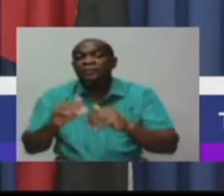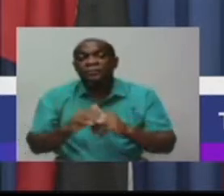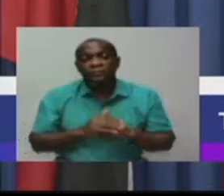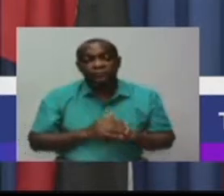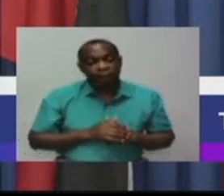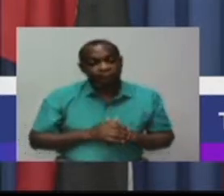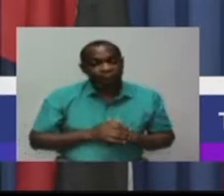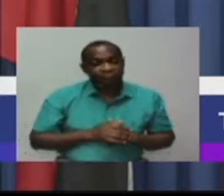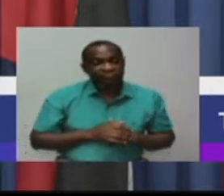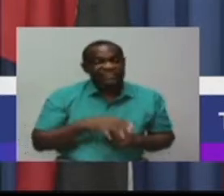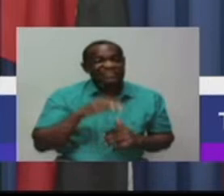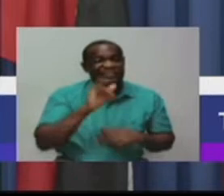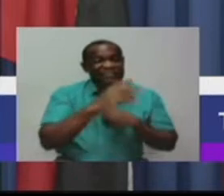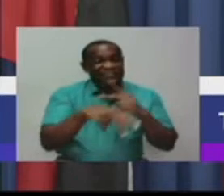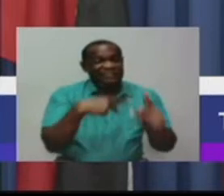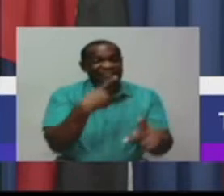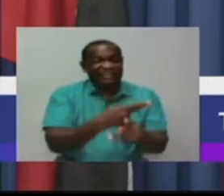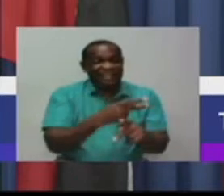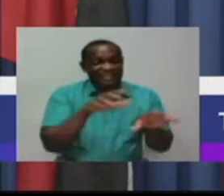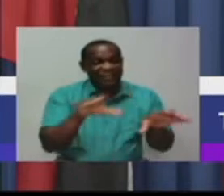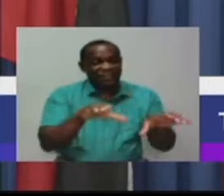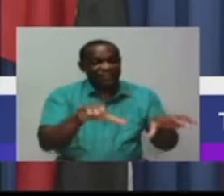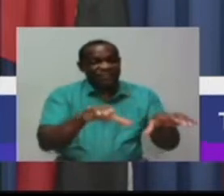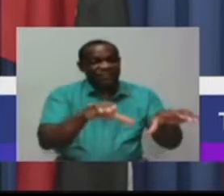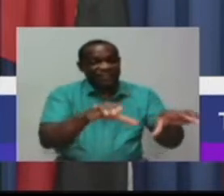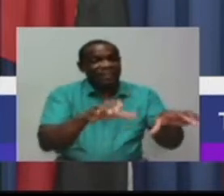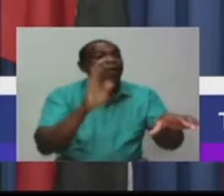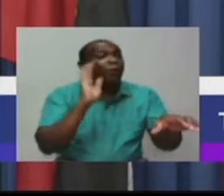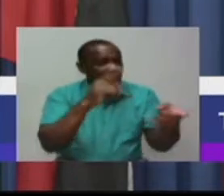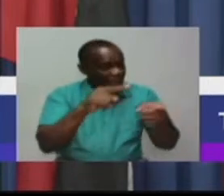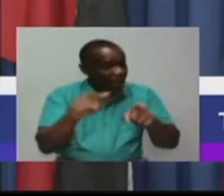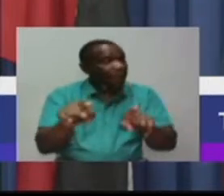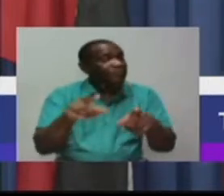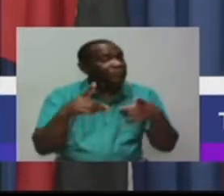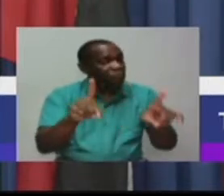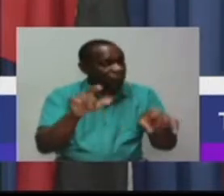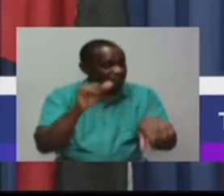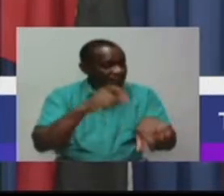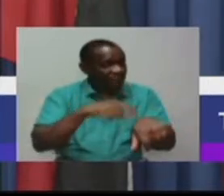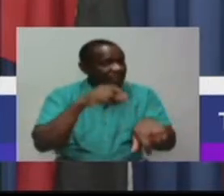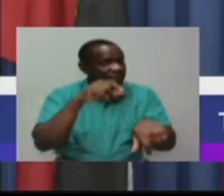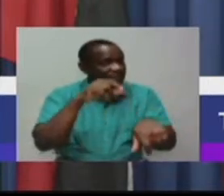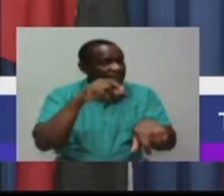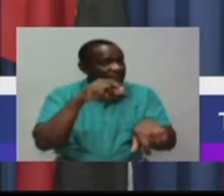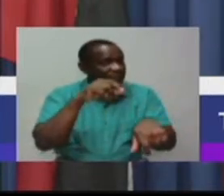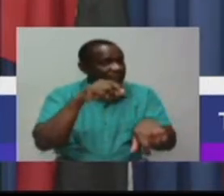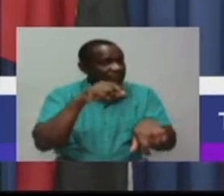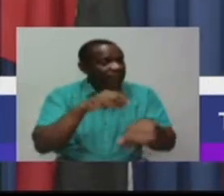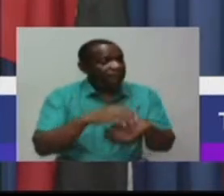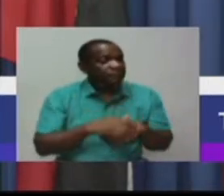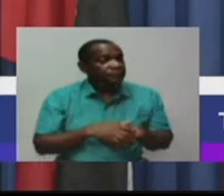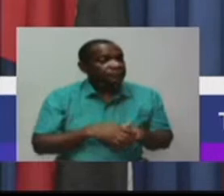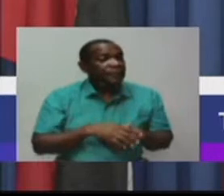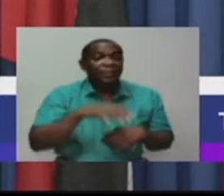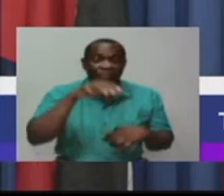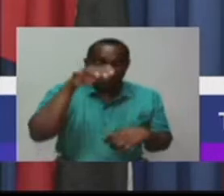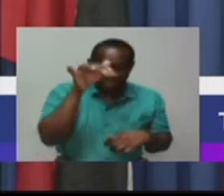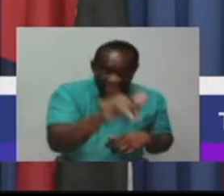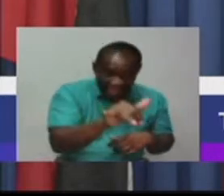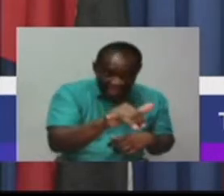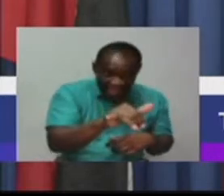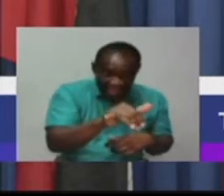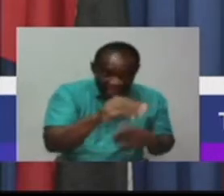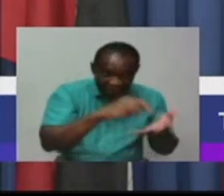that kind of activity will take place during that time. And that is where the exposure is. And we are trying to reduce